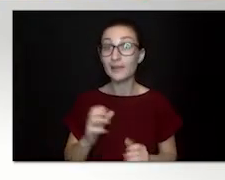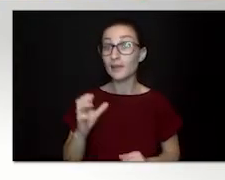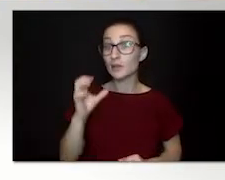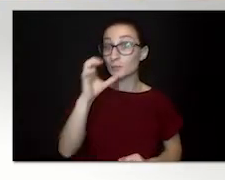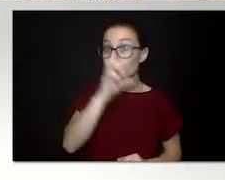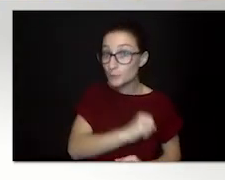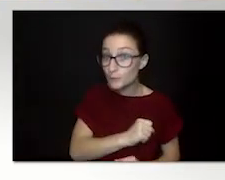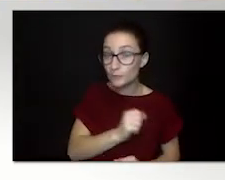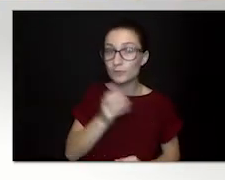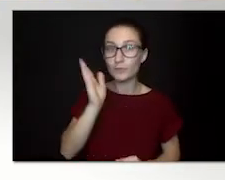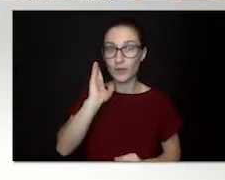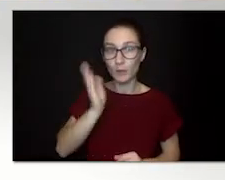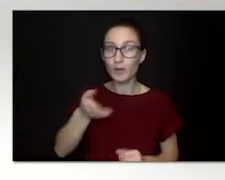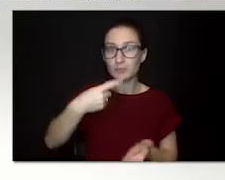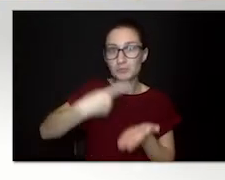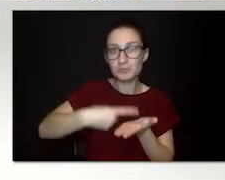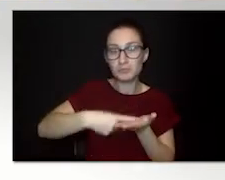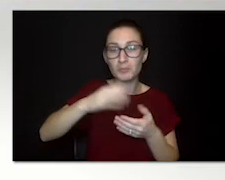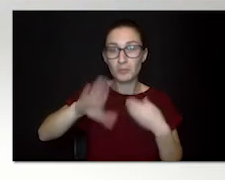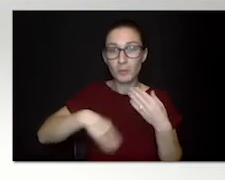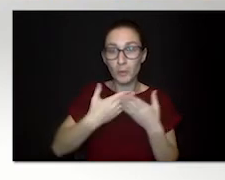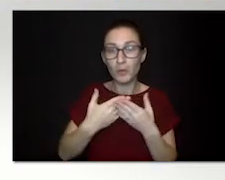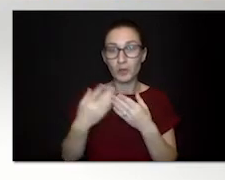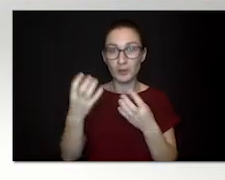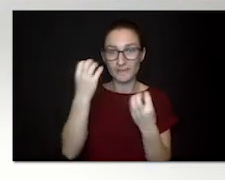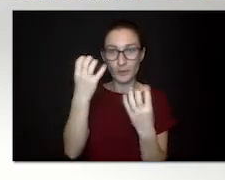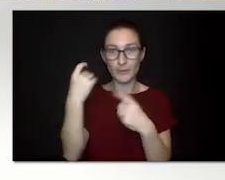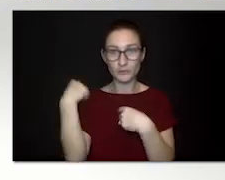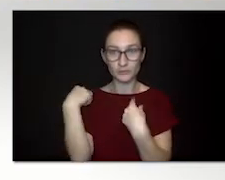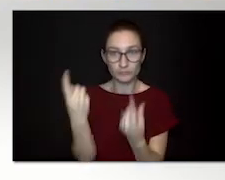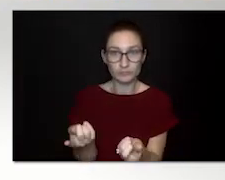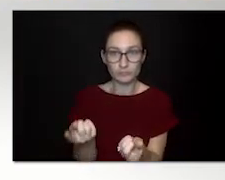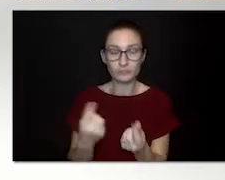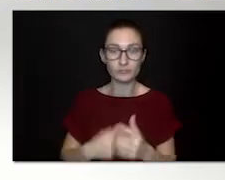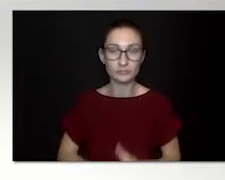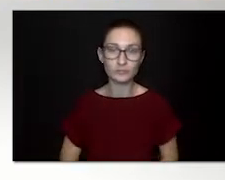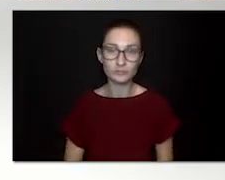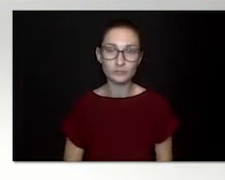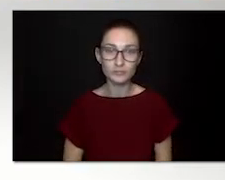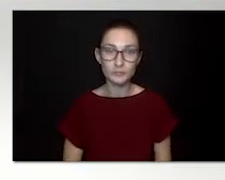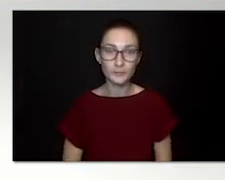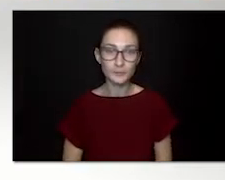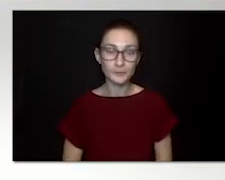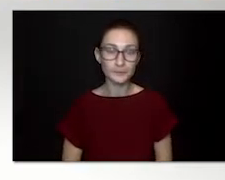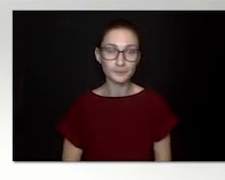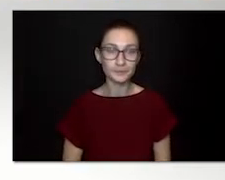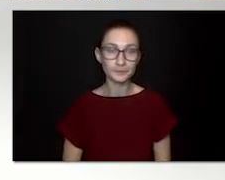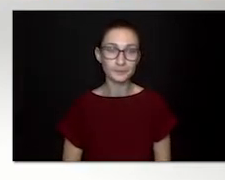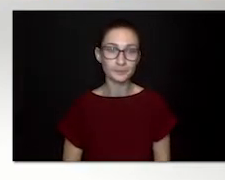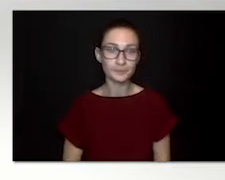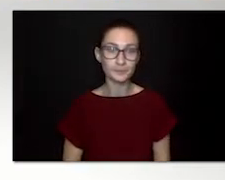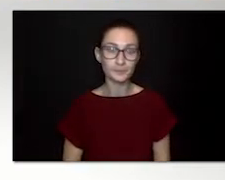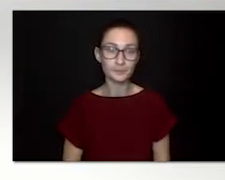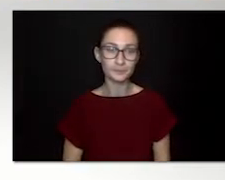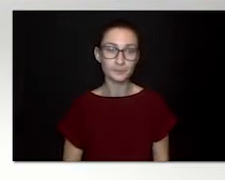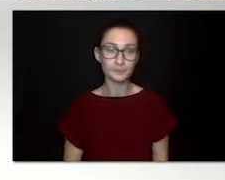they do cover all of these things since it is after you're appointed, and these are all the requirements that you do have to meet.